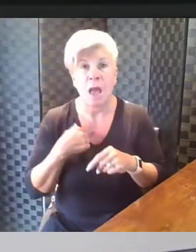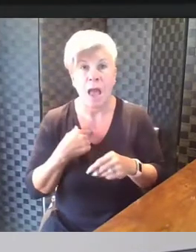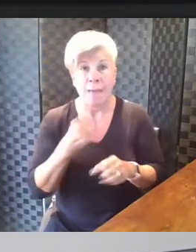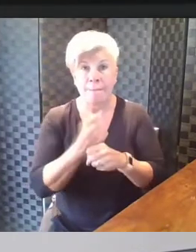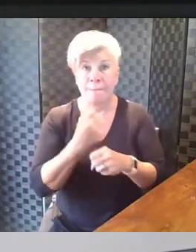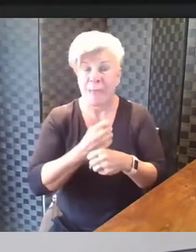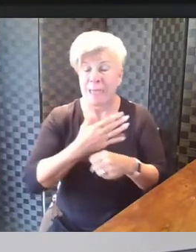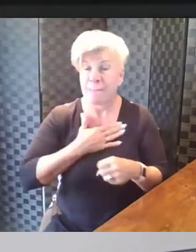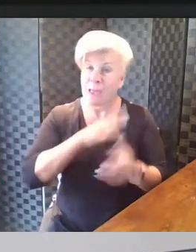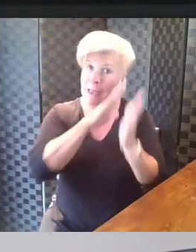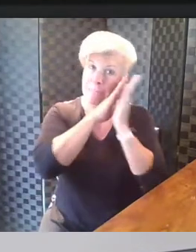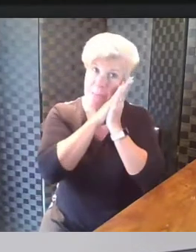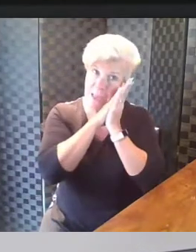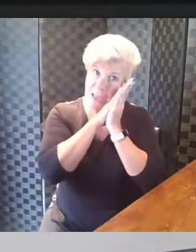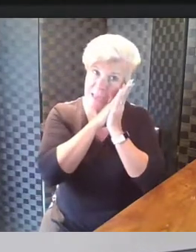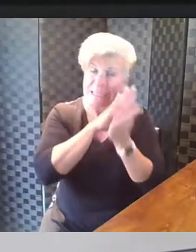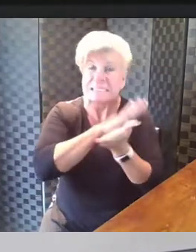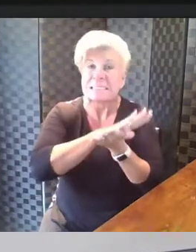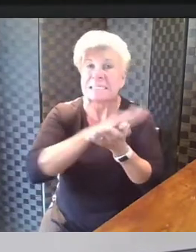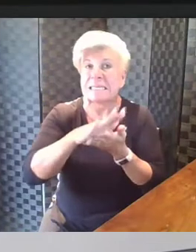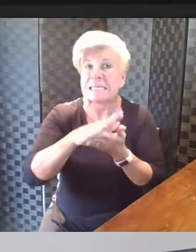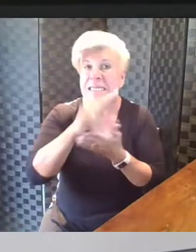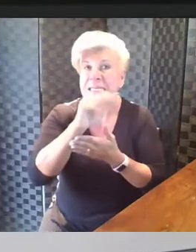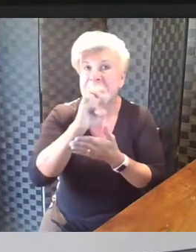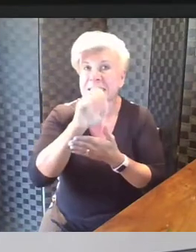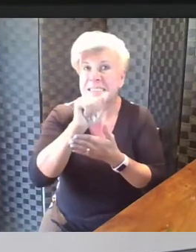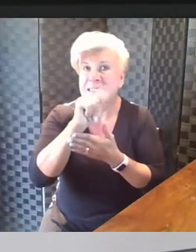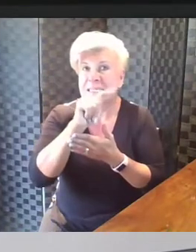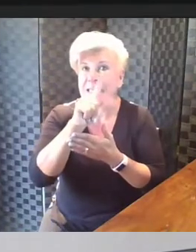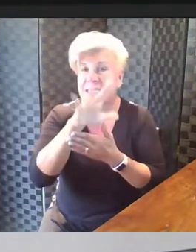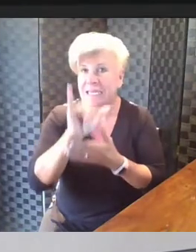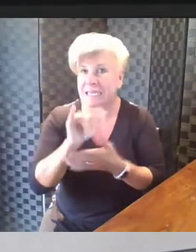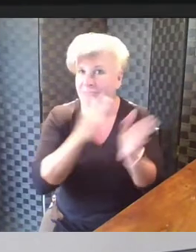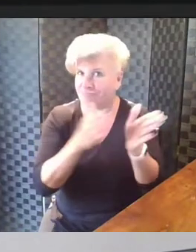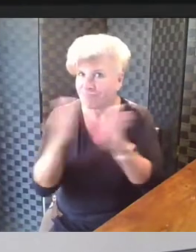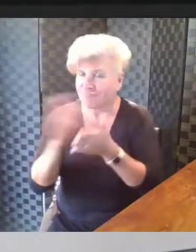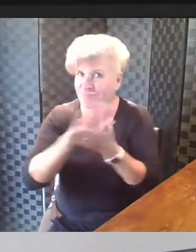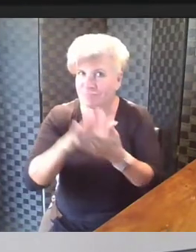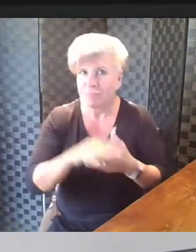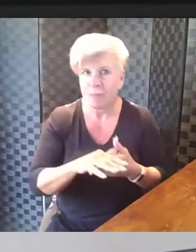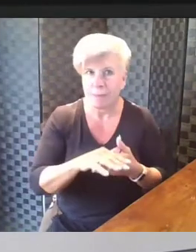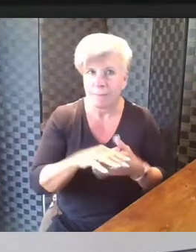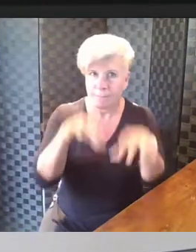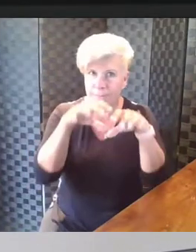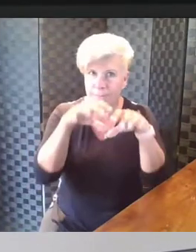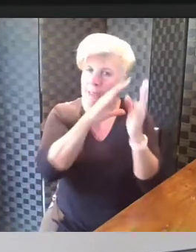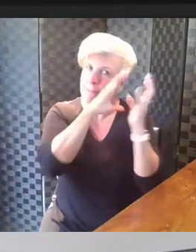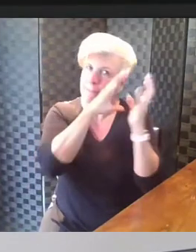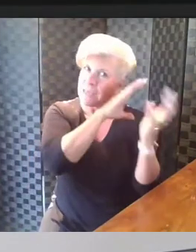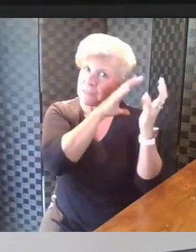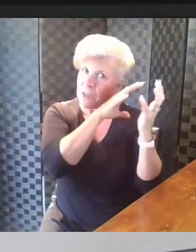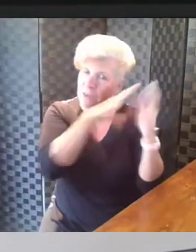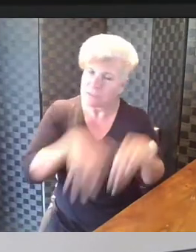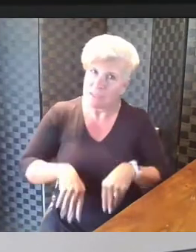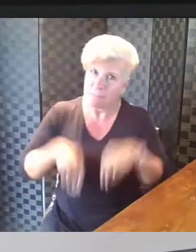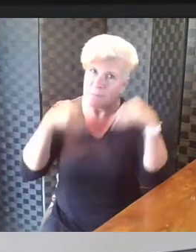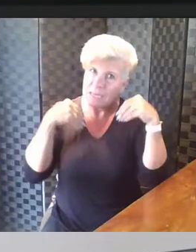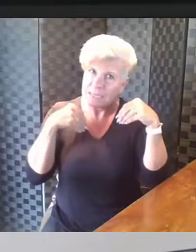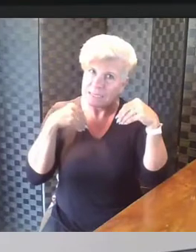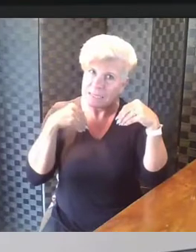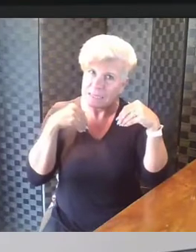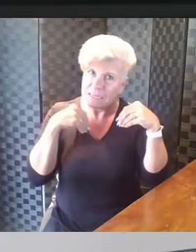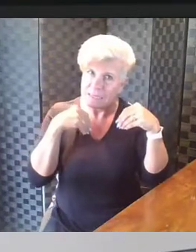made my bed neatly. And neatly means orderly. So here's my pillows and my blanket, and I tucked it in. I